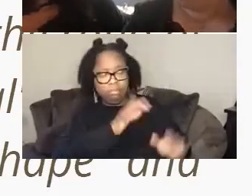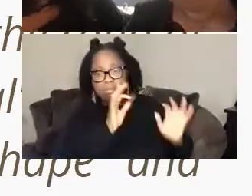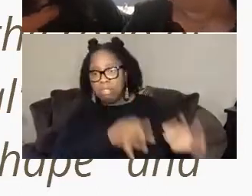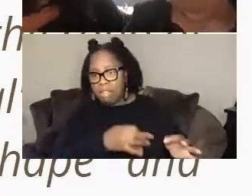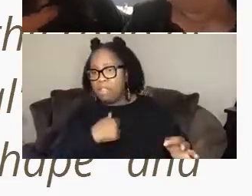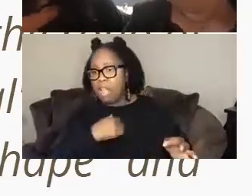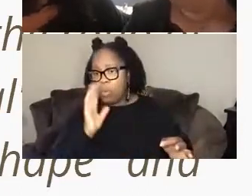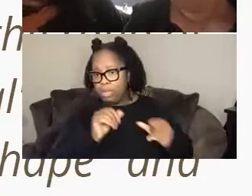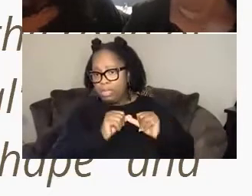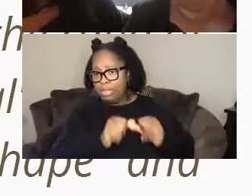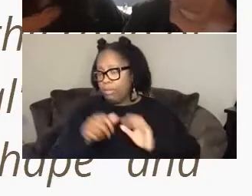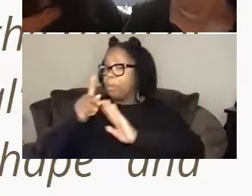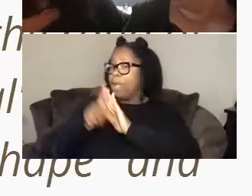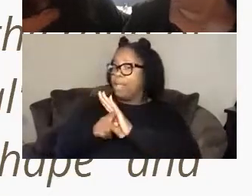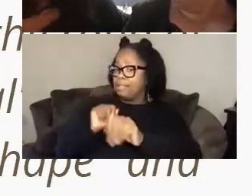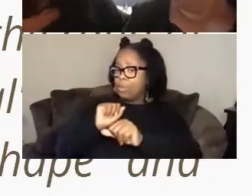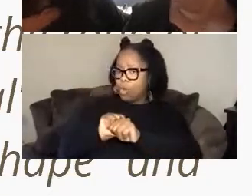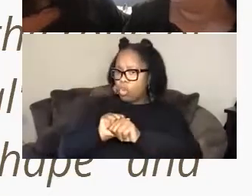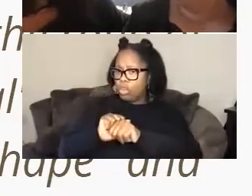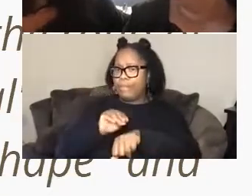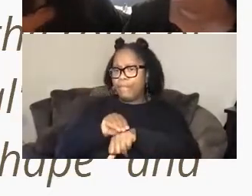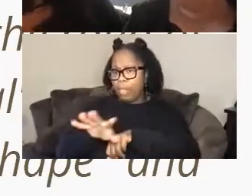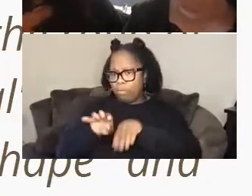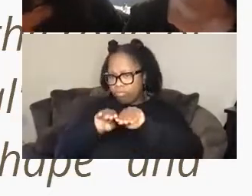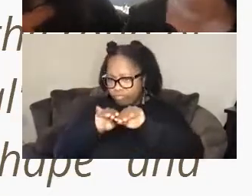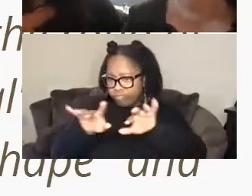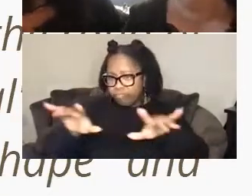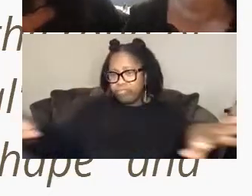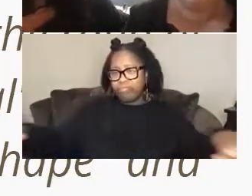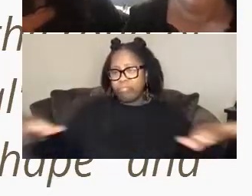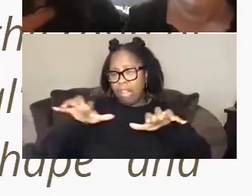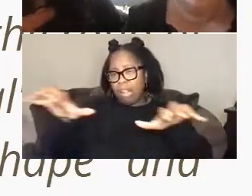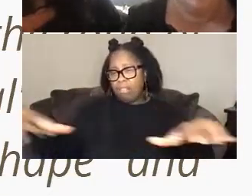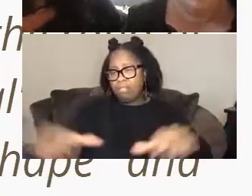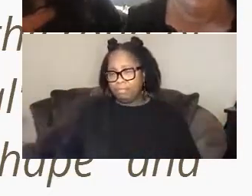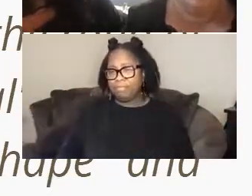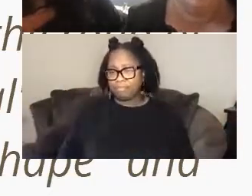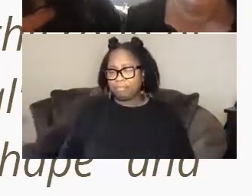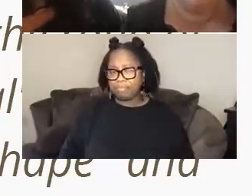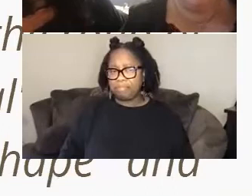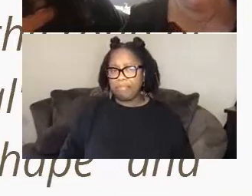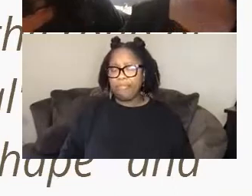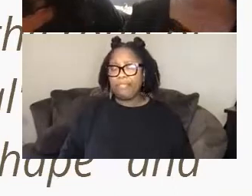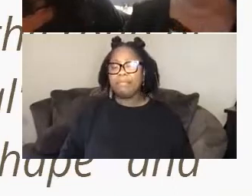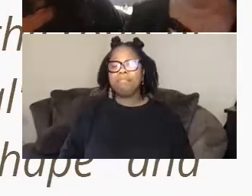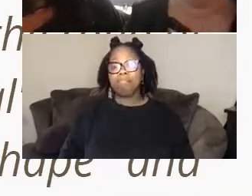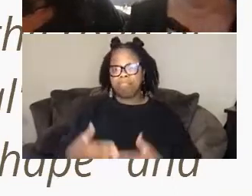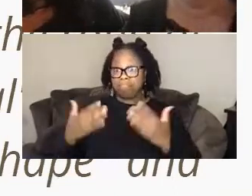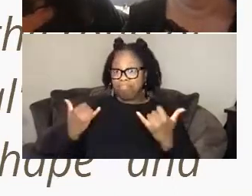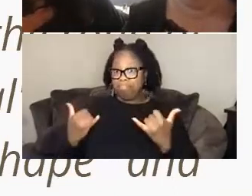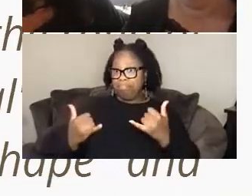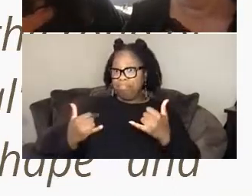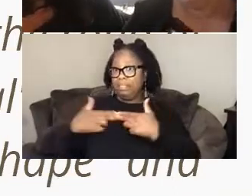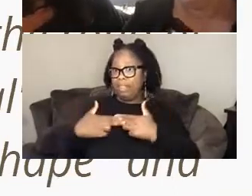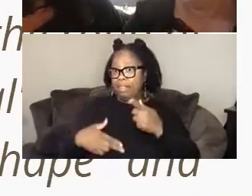continuing. Because policy work affects a lot of people. So this next slide, so